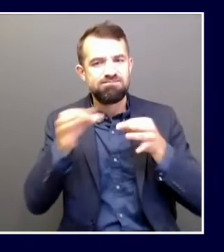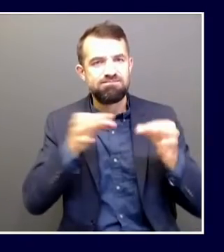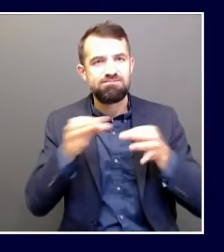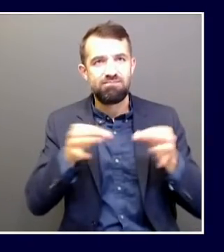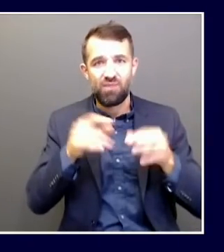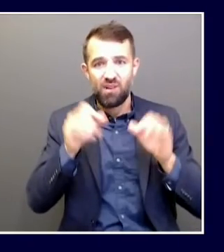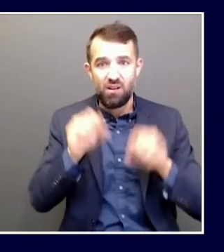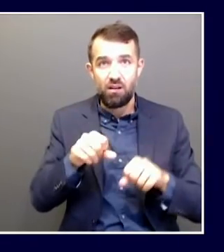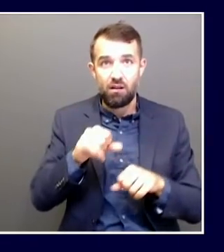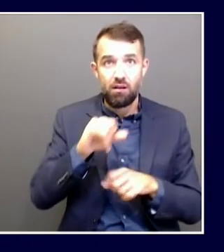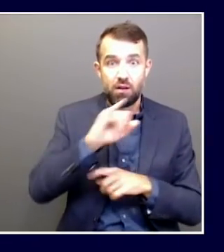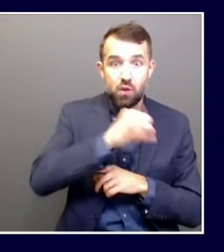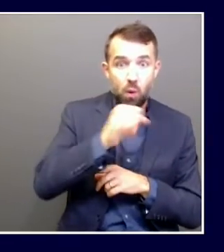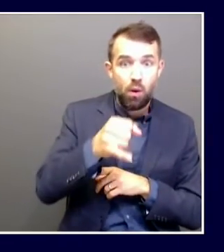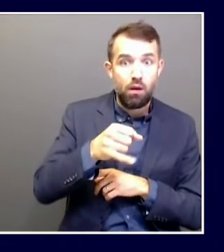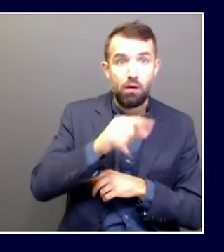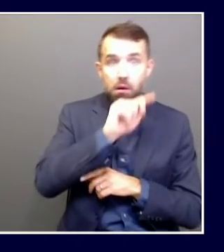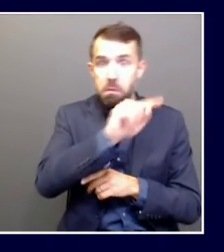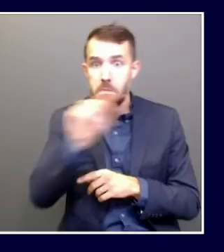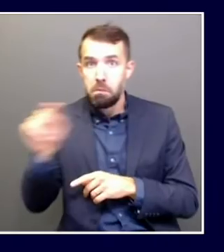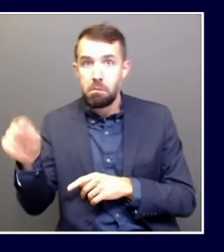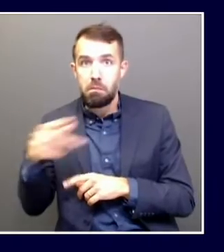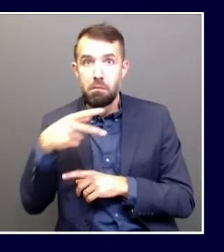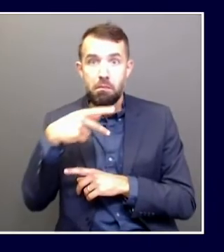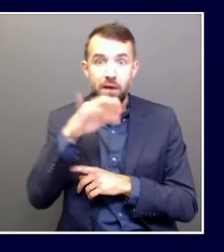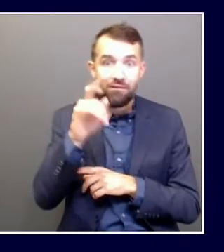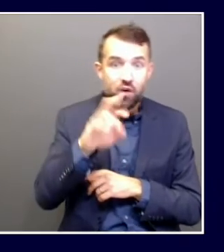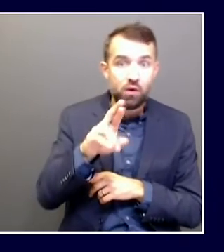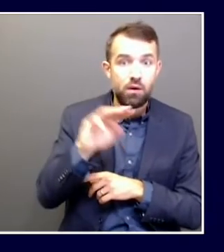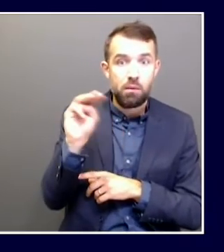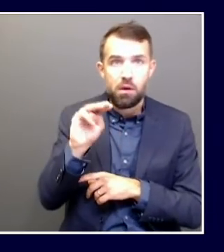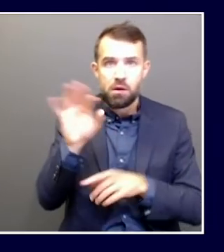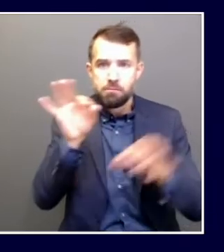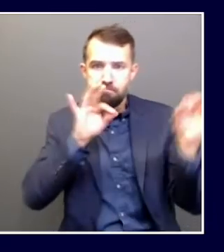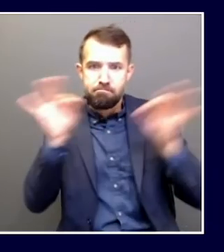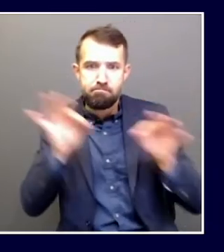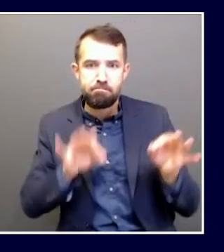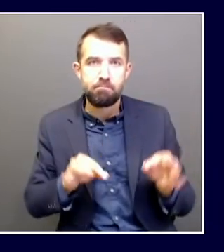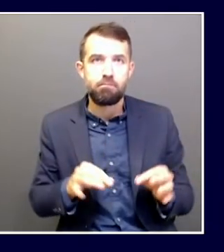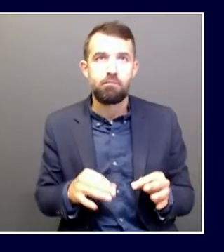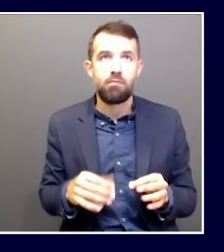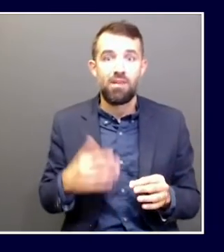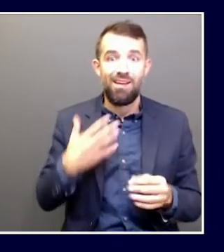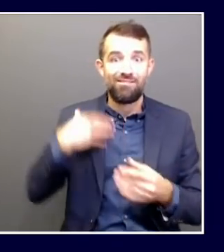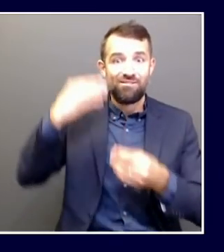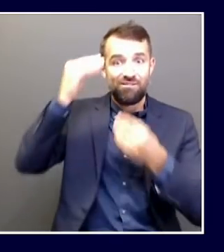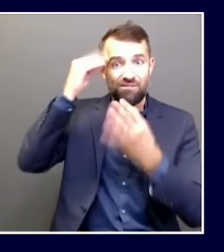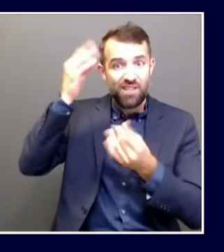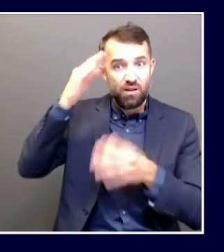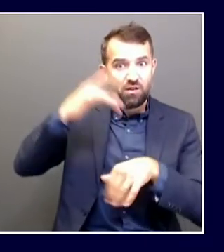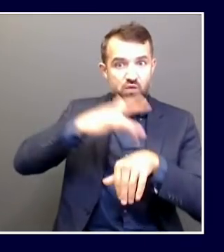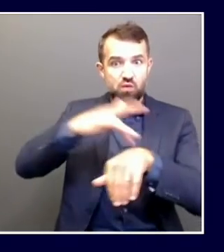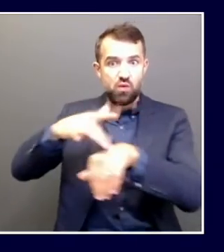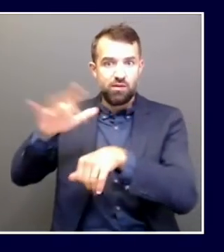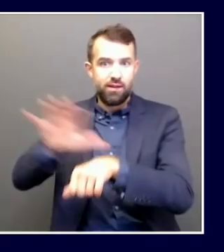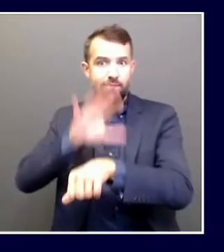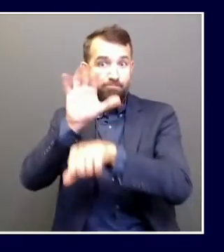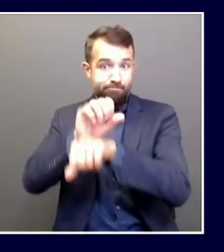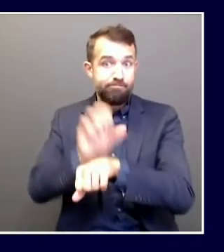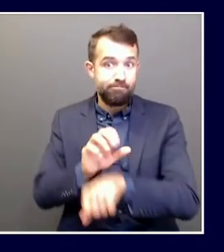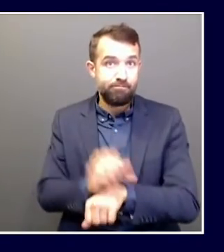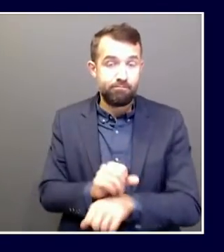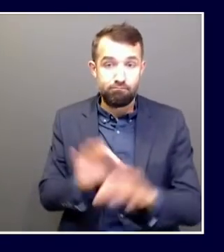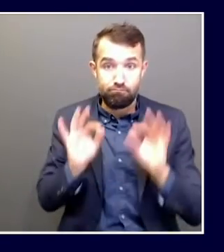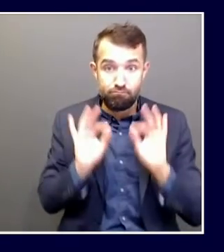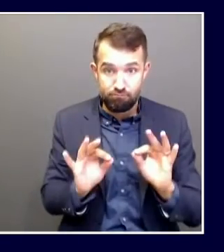of an informational resource as it was a booking resource. Thank you. Thanks, Mel. Let